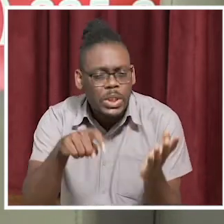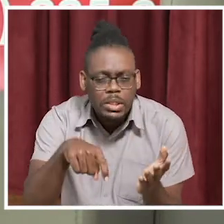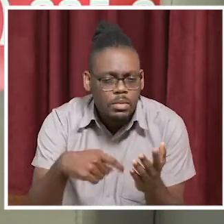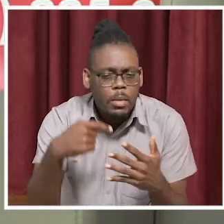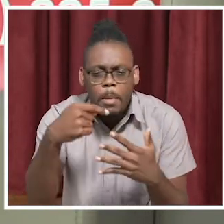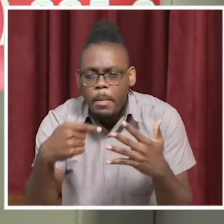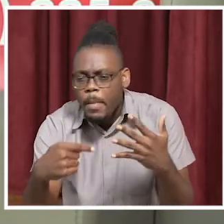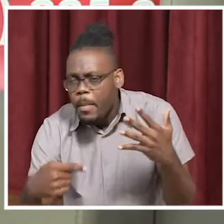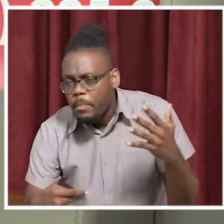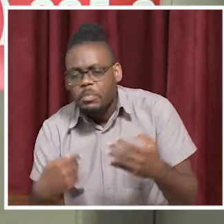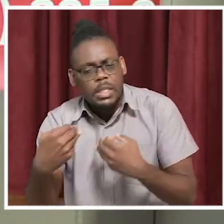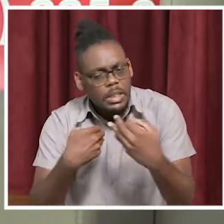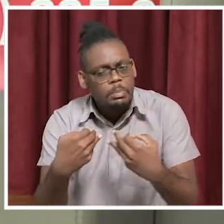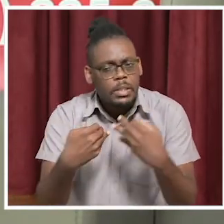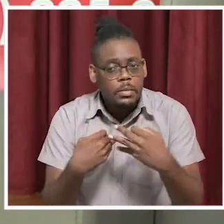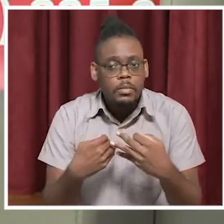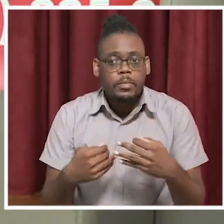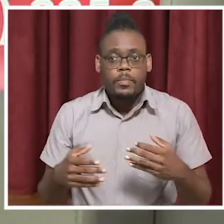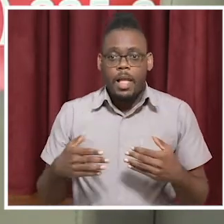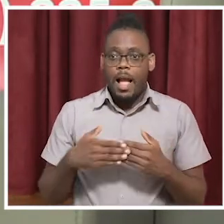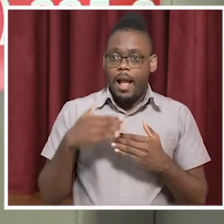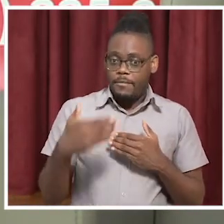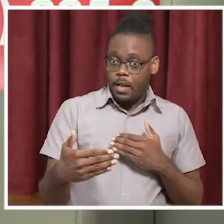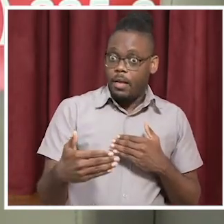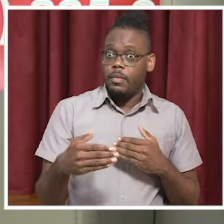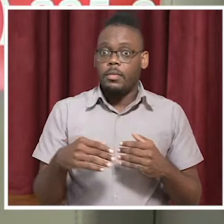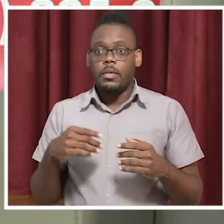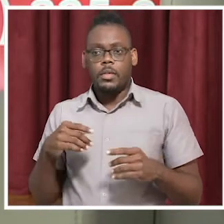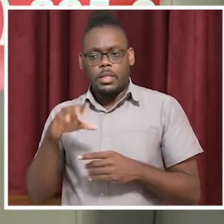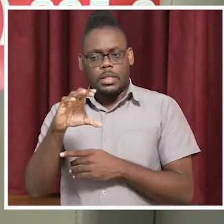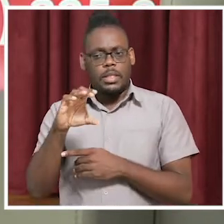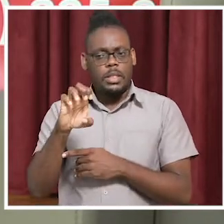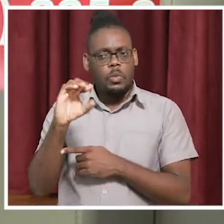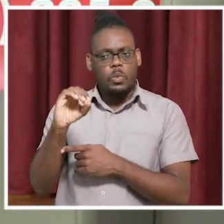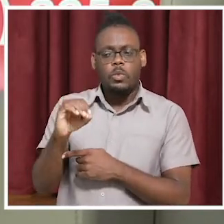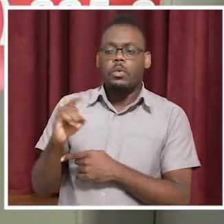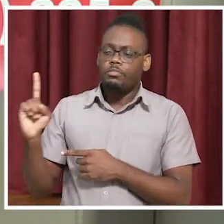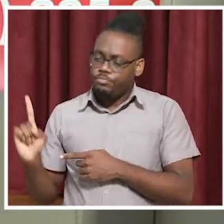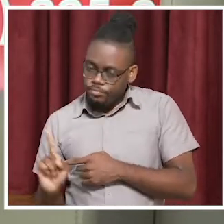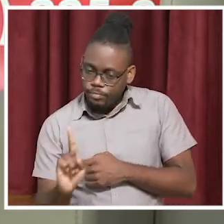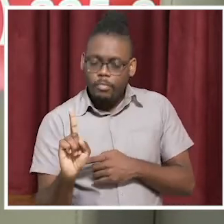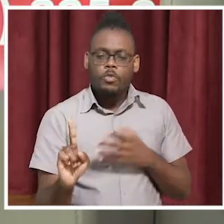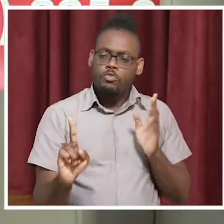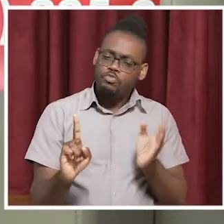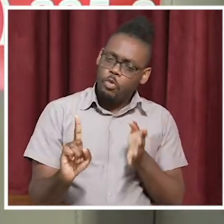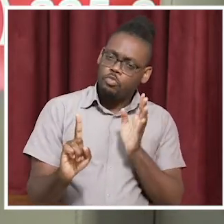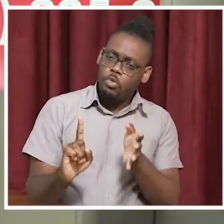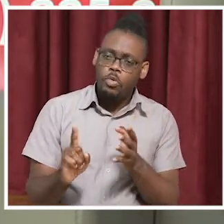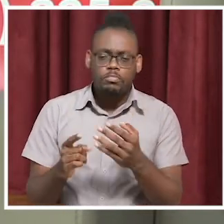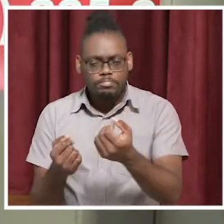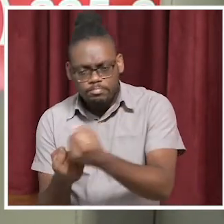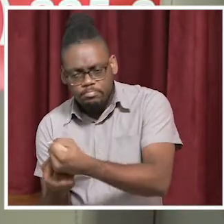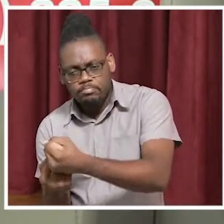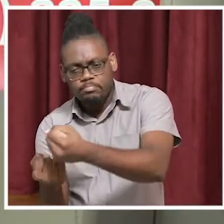the determination is made by CEO on the spot. Okay, yes, we're going to assess, we're going to assist these persons, and we're going to